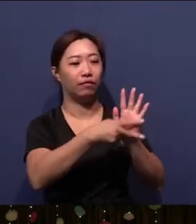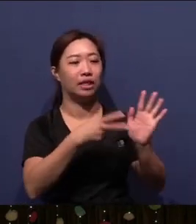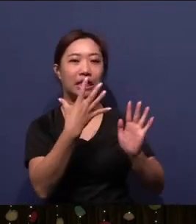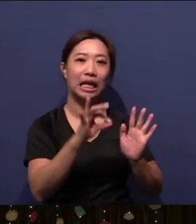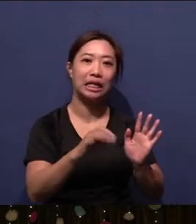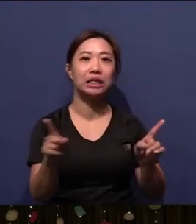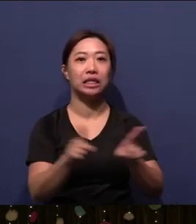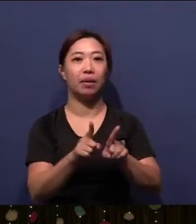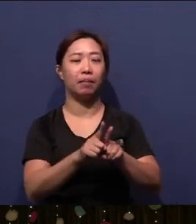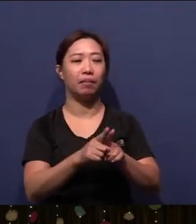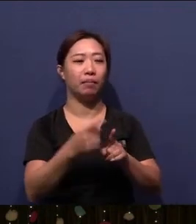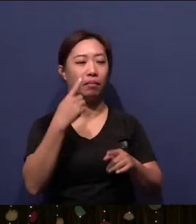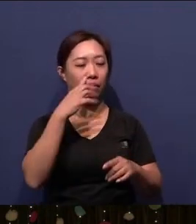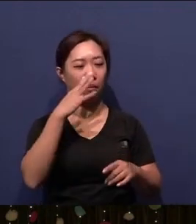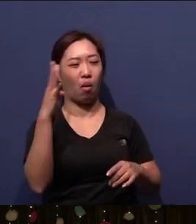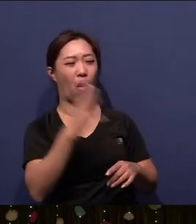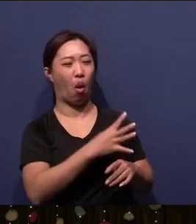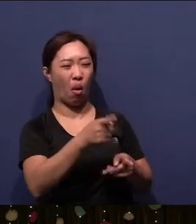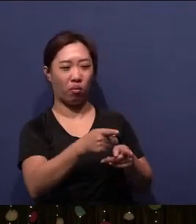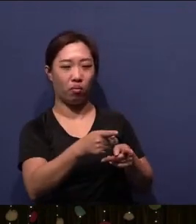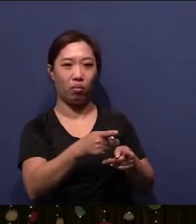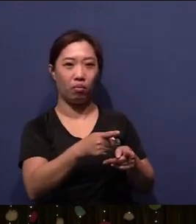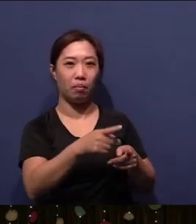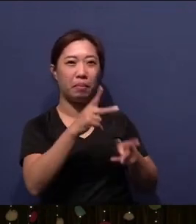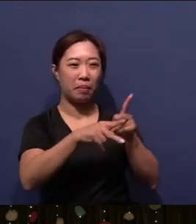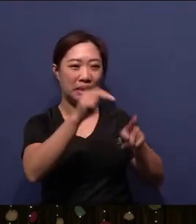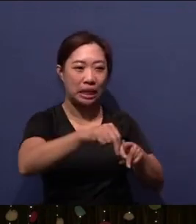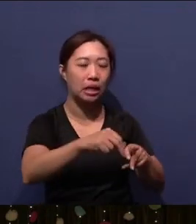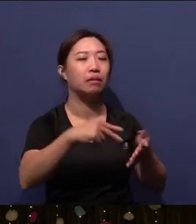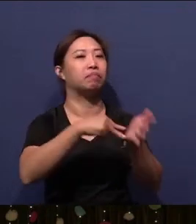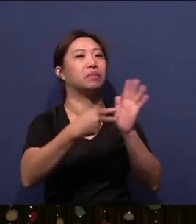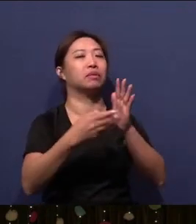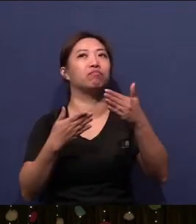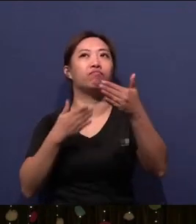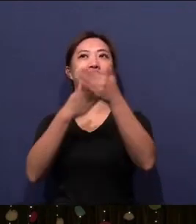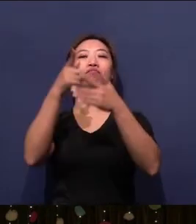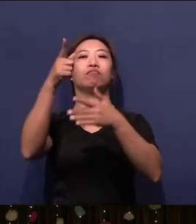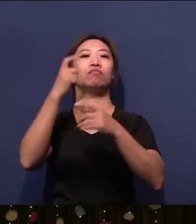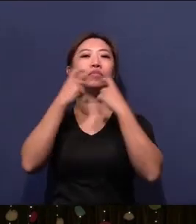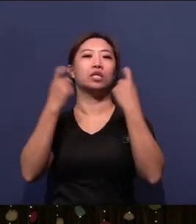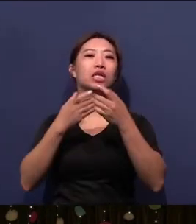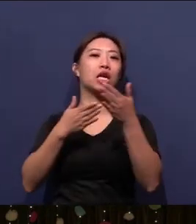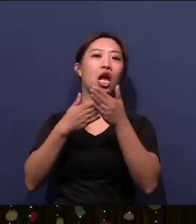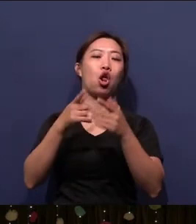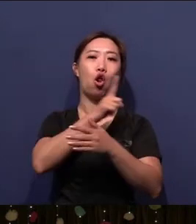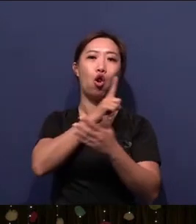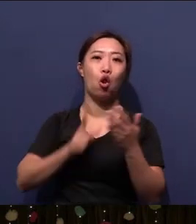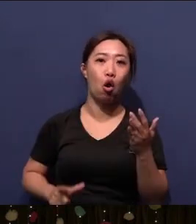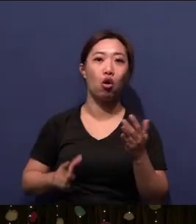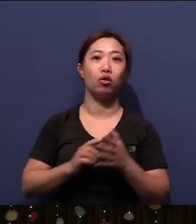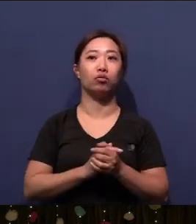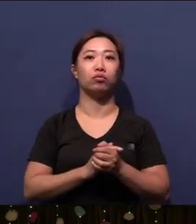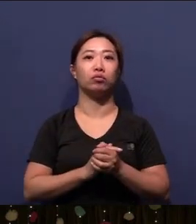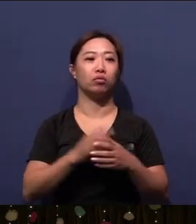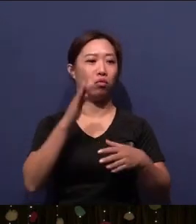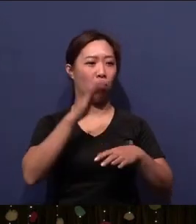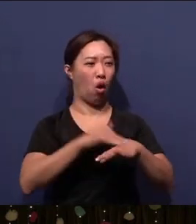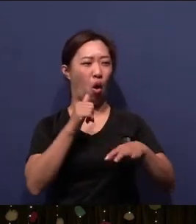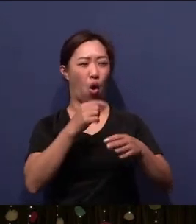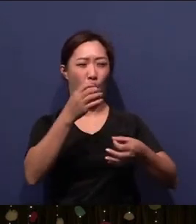to ignore the needs of a poor man is to sin against the Lord. Other passages include that calls for social